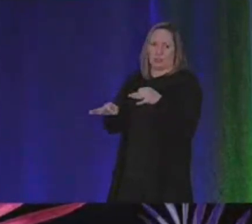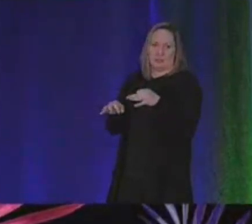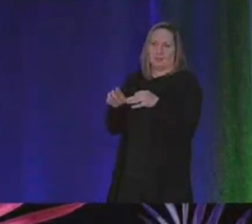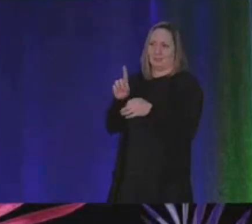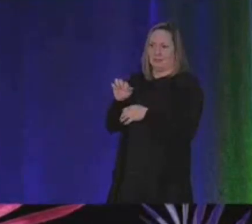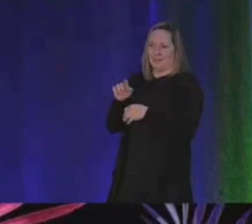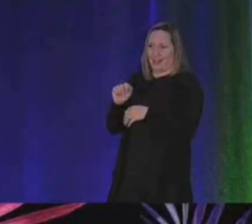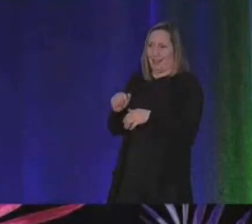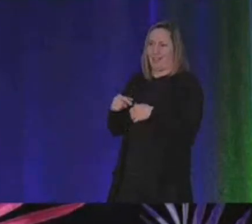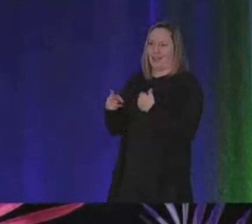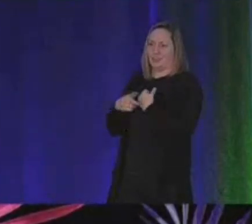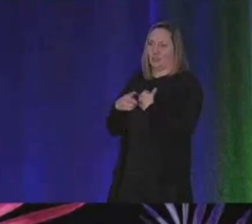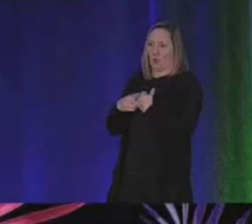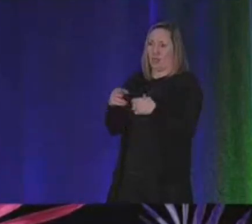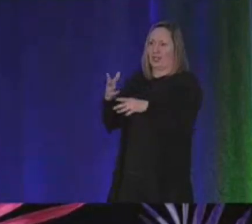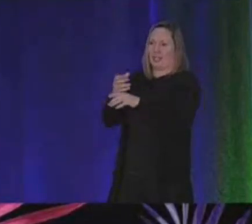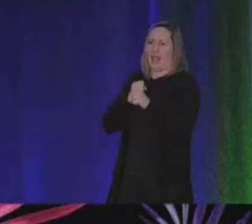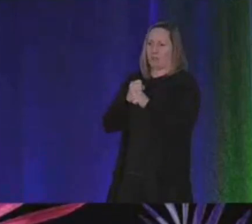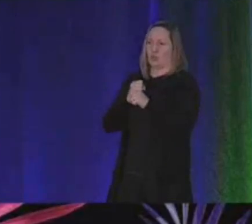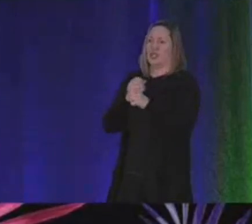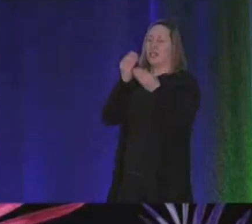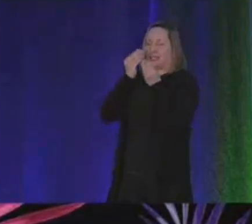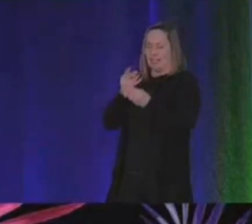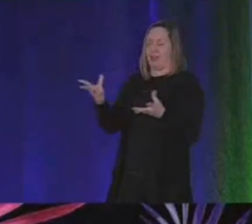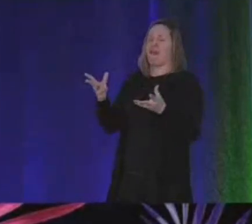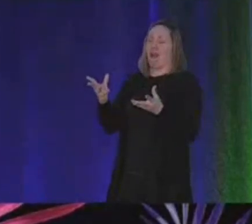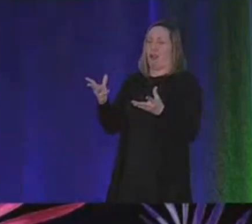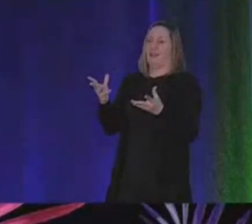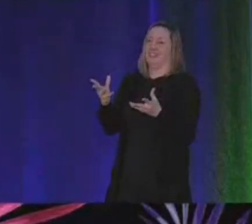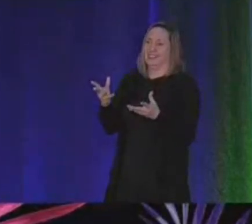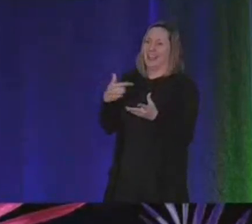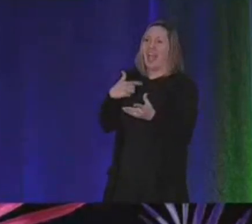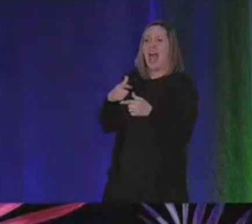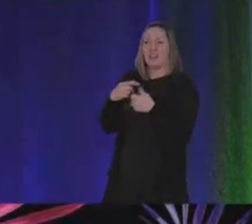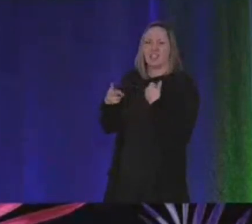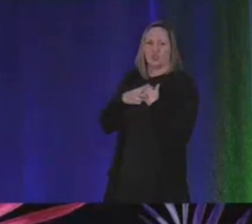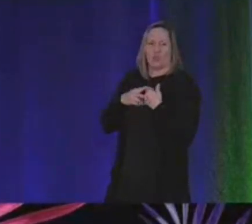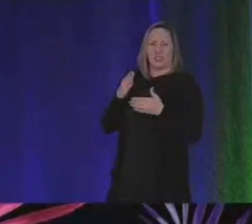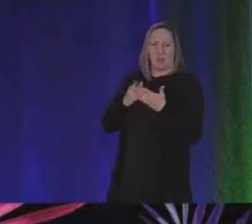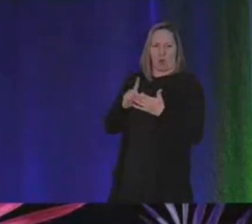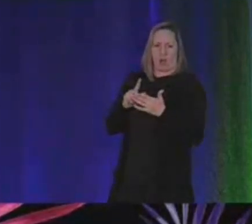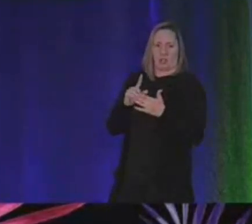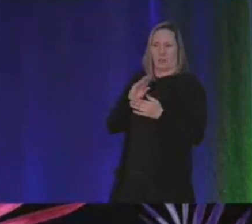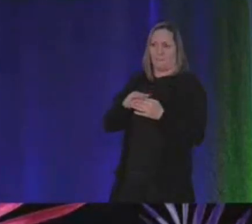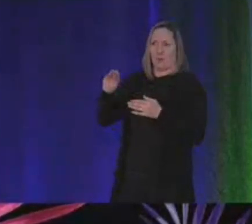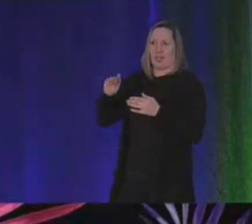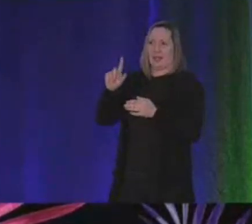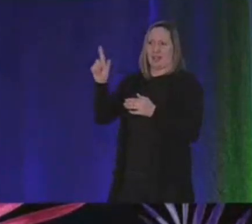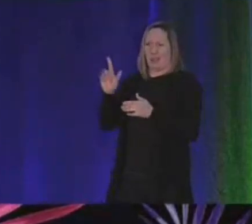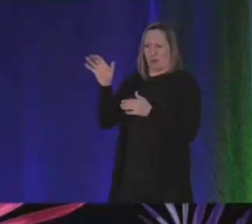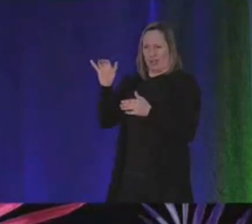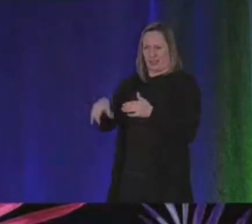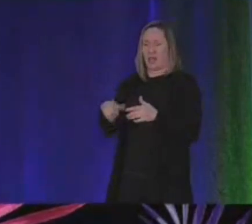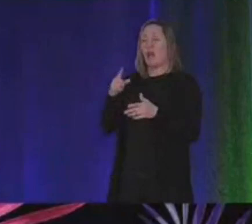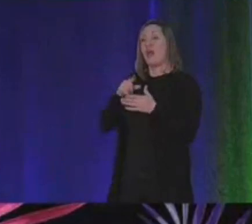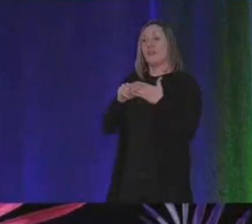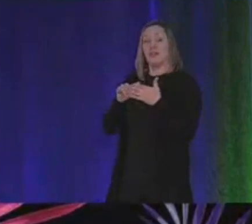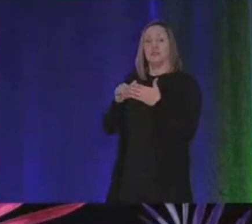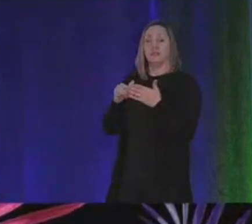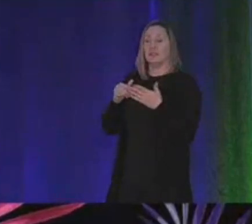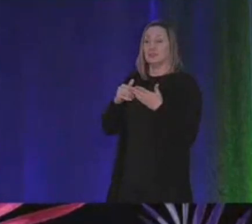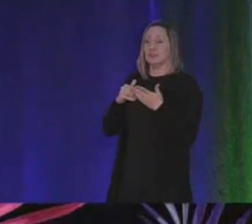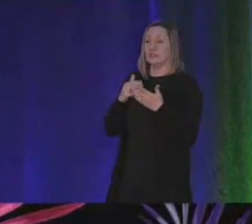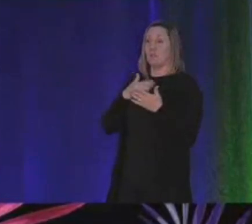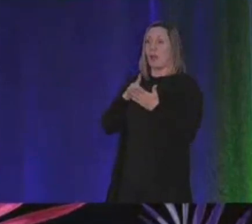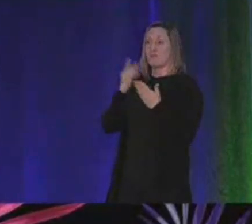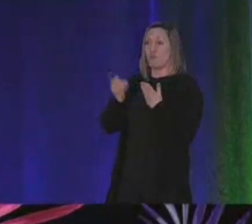and storing the data somewhere and then visualize it using like D3 or Chart.js or any kind of library like that. And the adoption rate by project